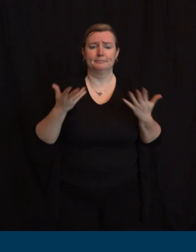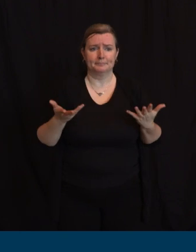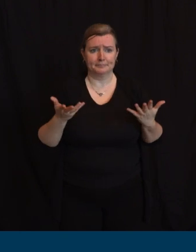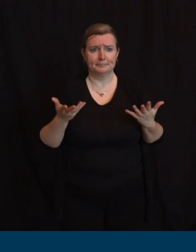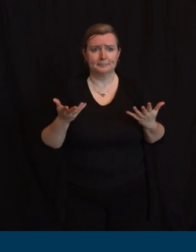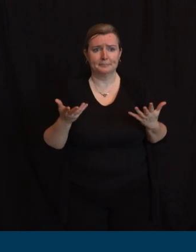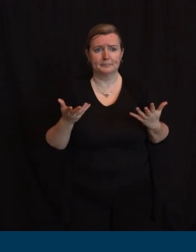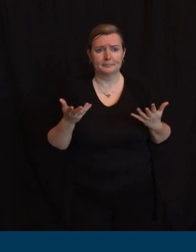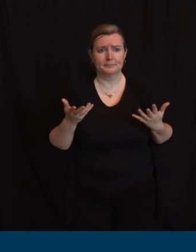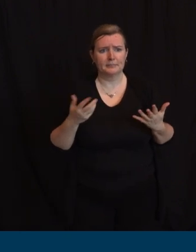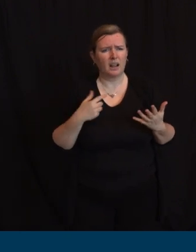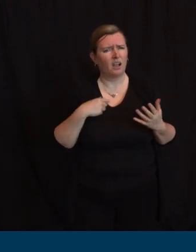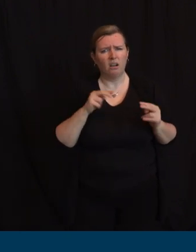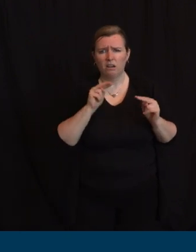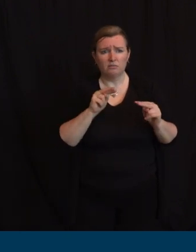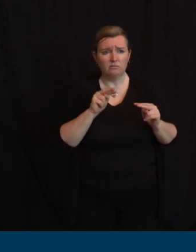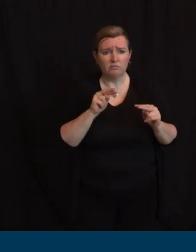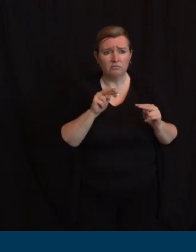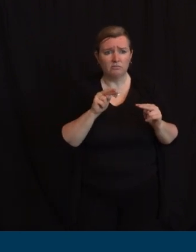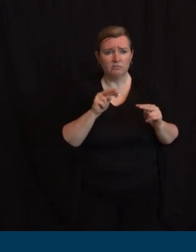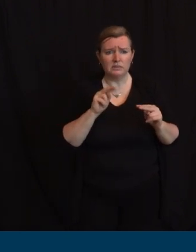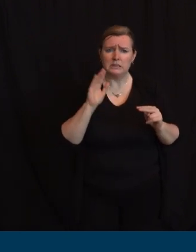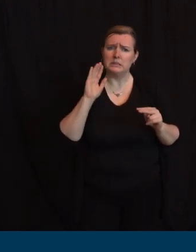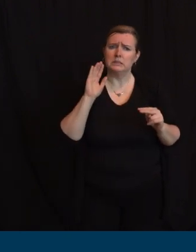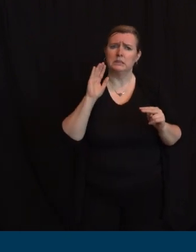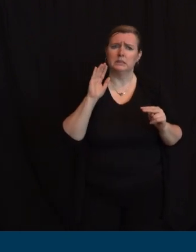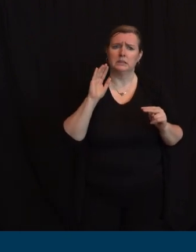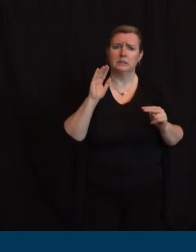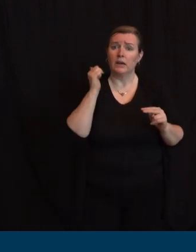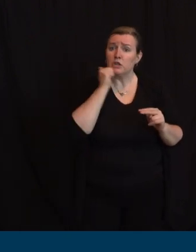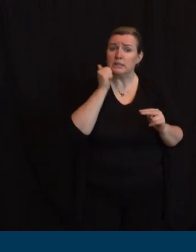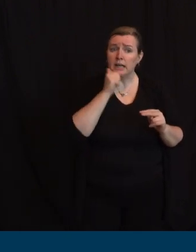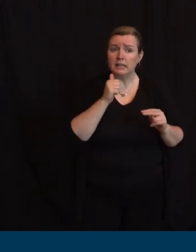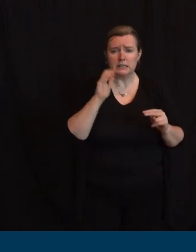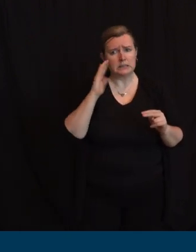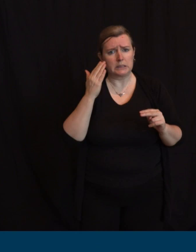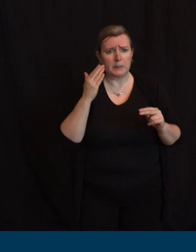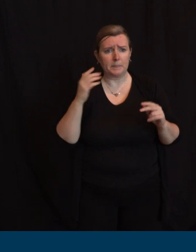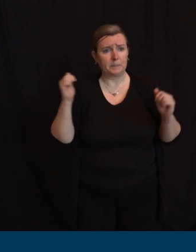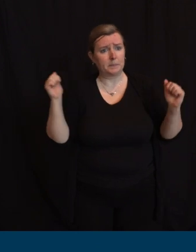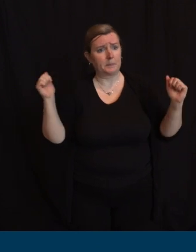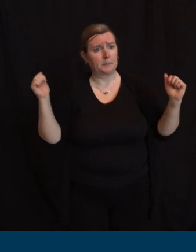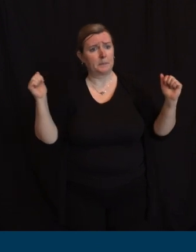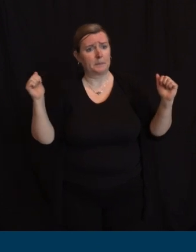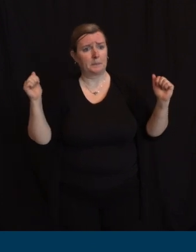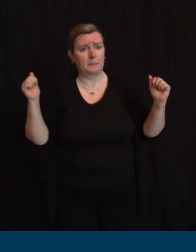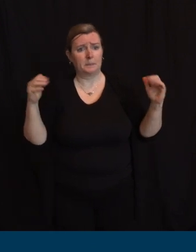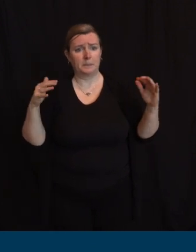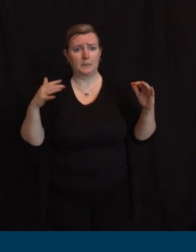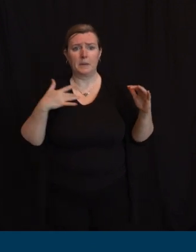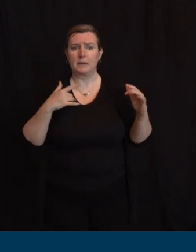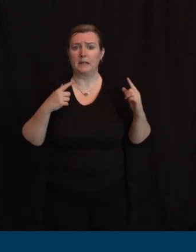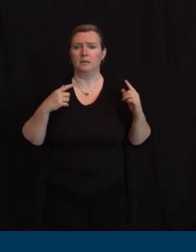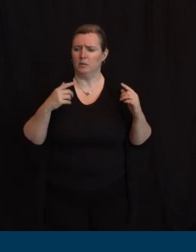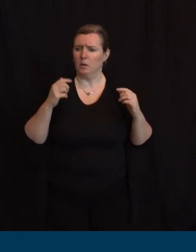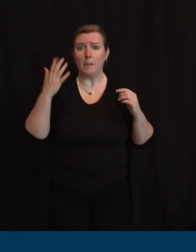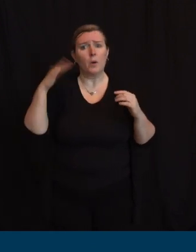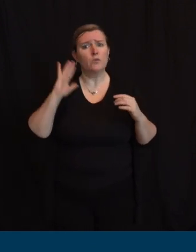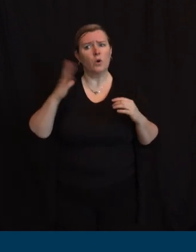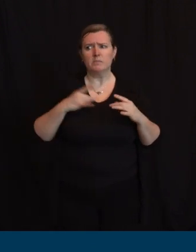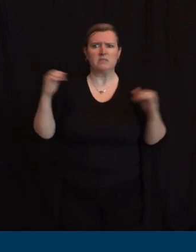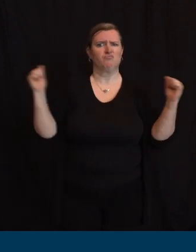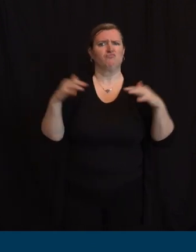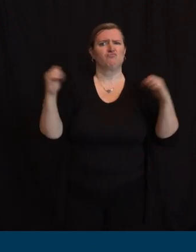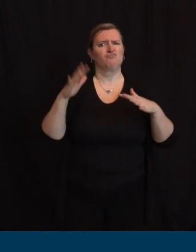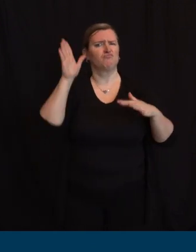one-offers, the shoplifter coughing on an officer. So we're not really seeing, again, here and there, a store open that has